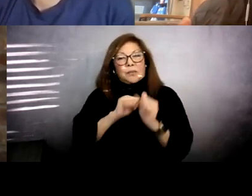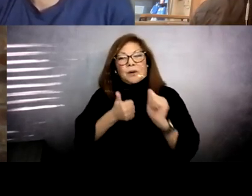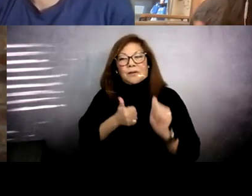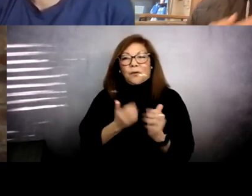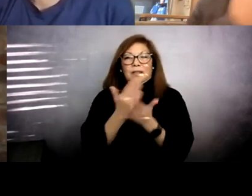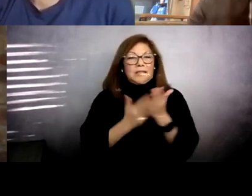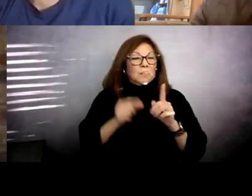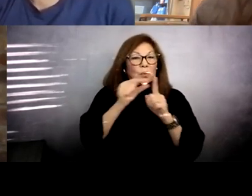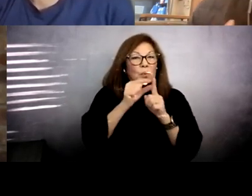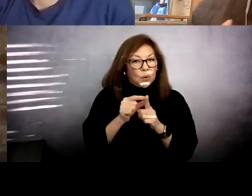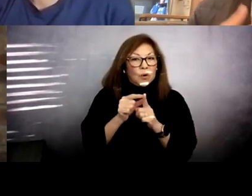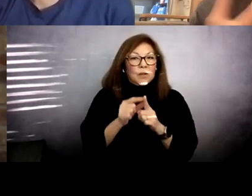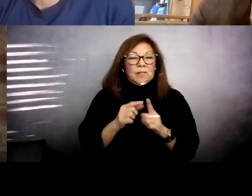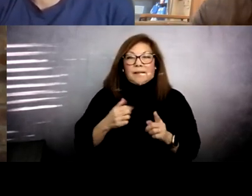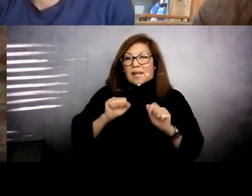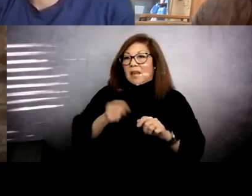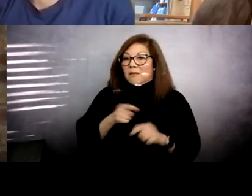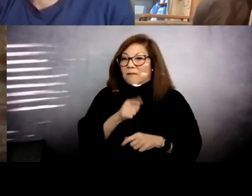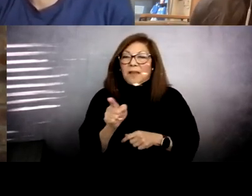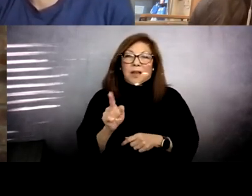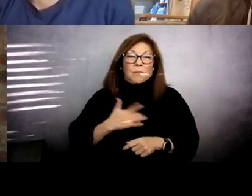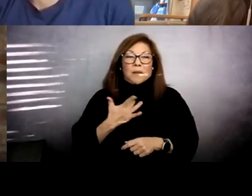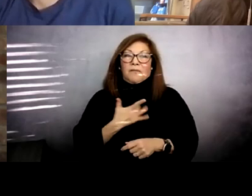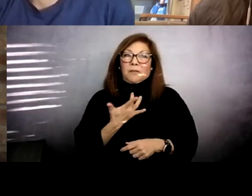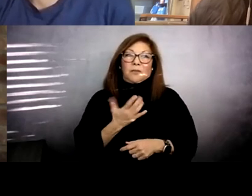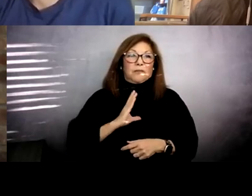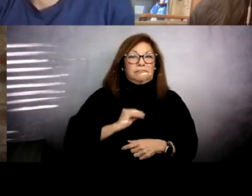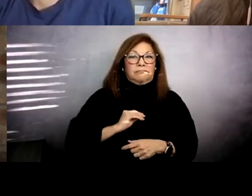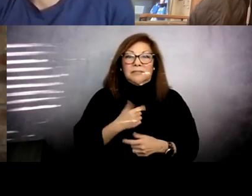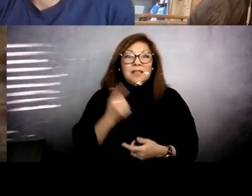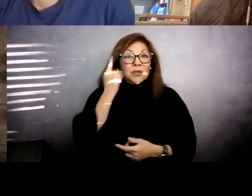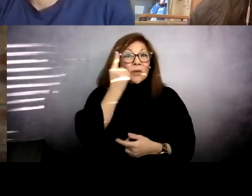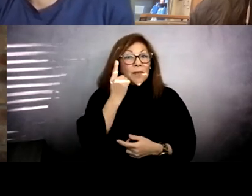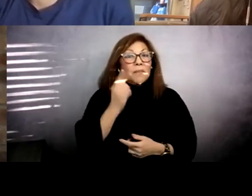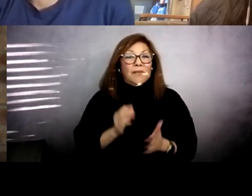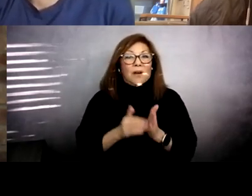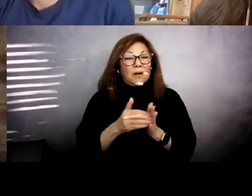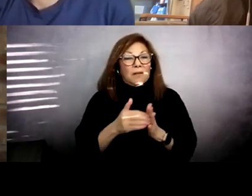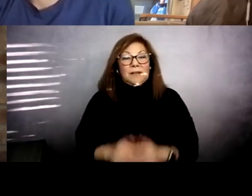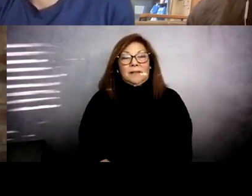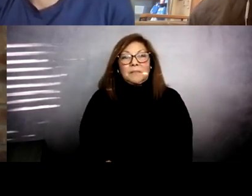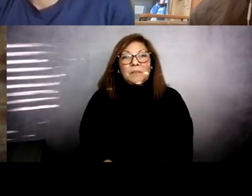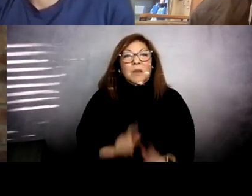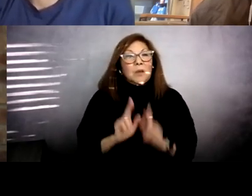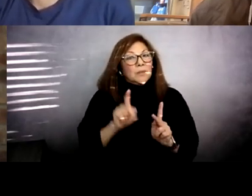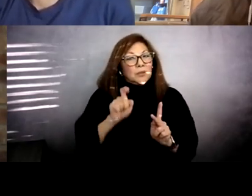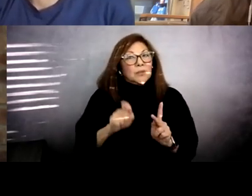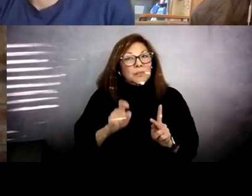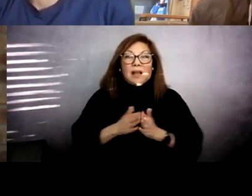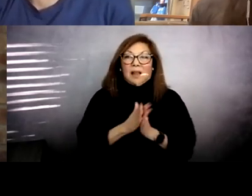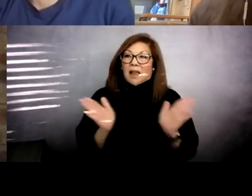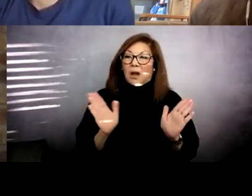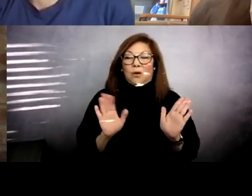words if they can offend someone or displace someone? So I think about that a lot, which is people should be allowed to